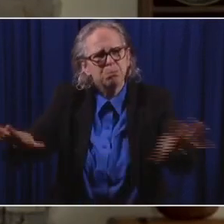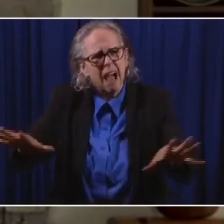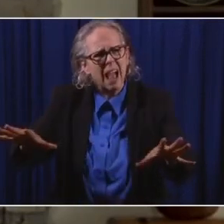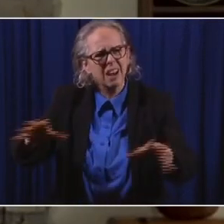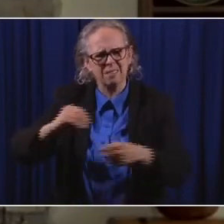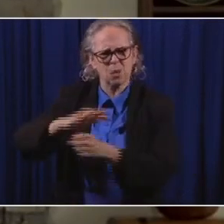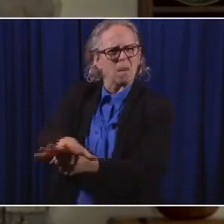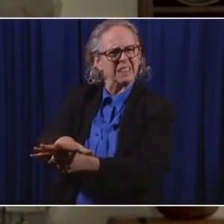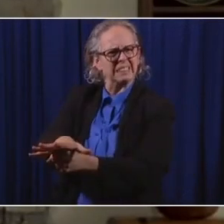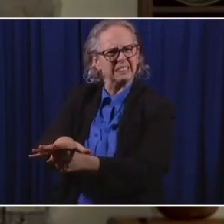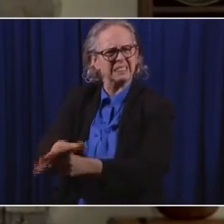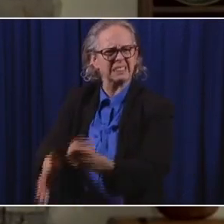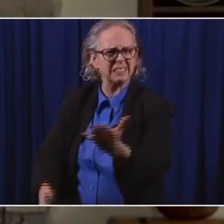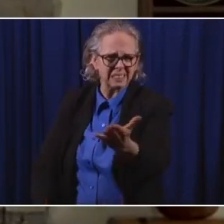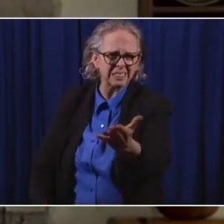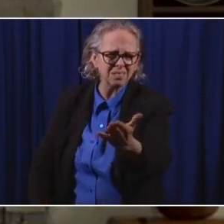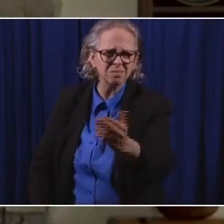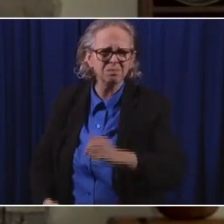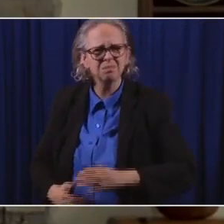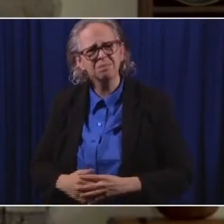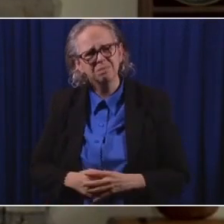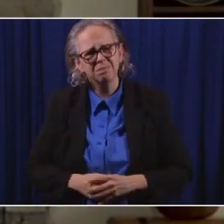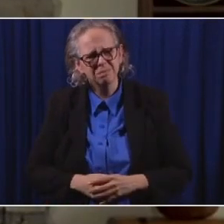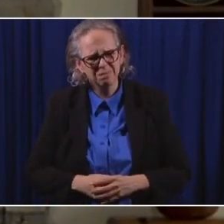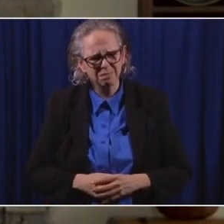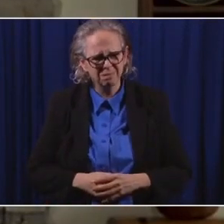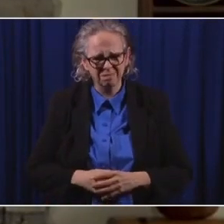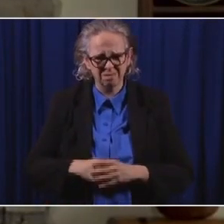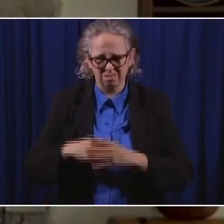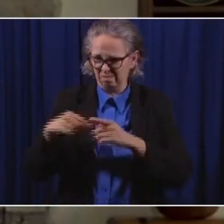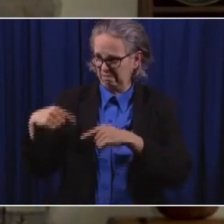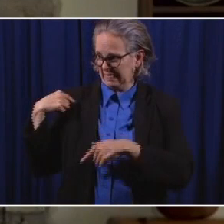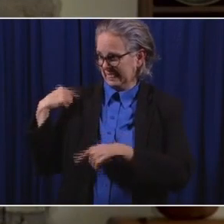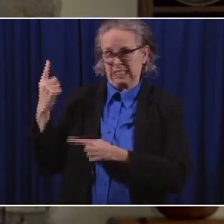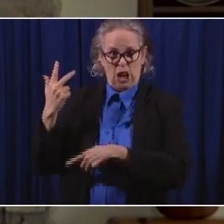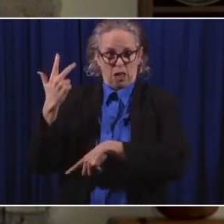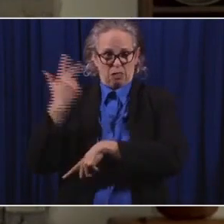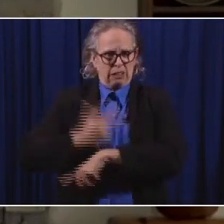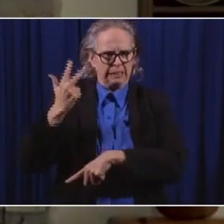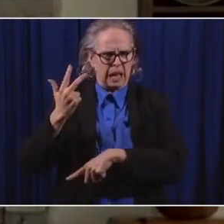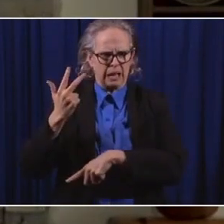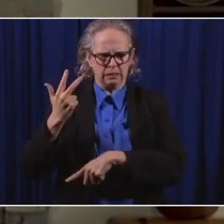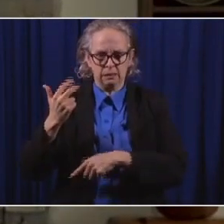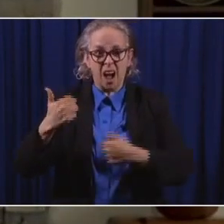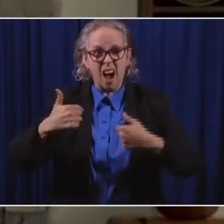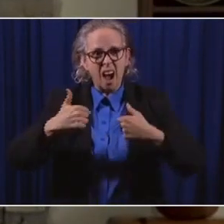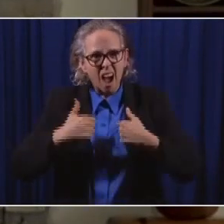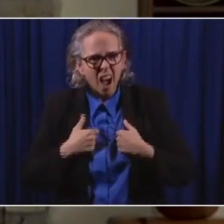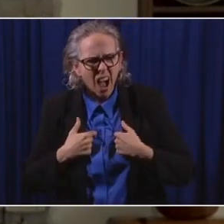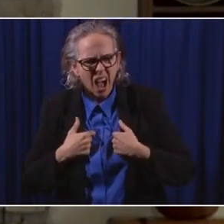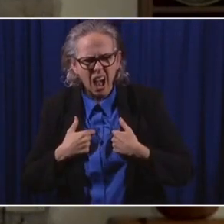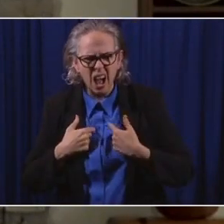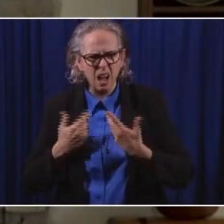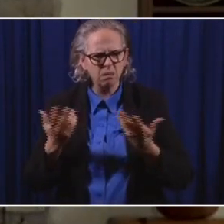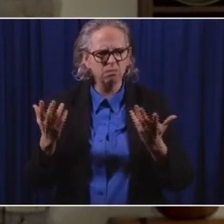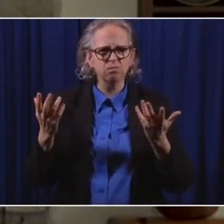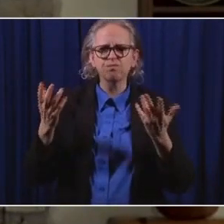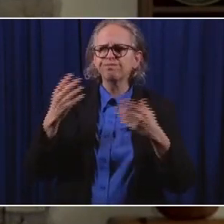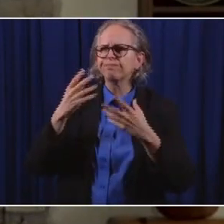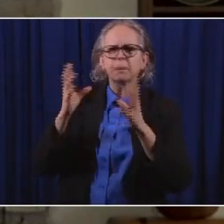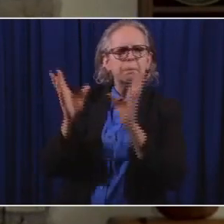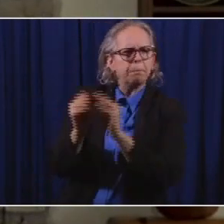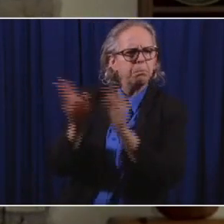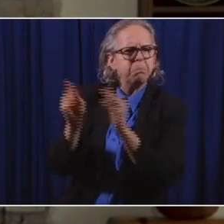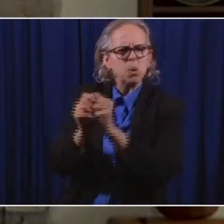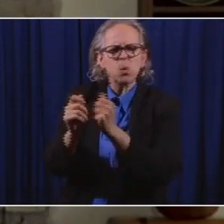And my team in the last 3 days and I have been doing hour Zoom calls, starting with